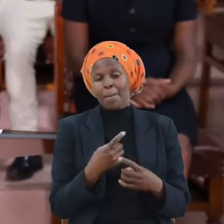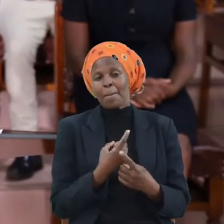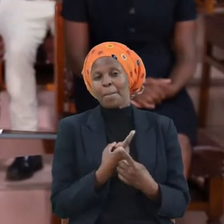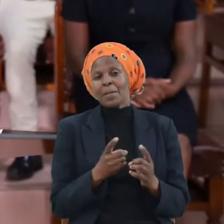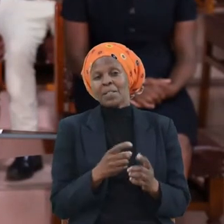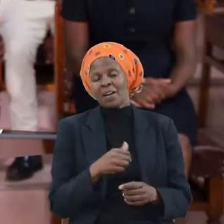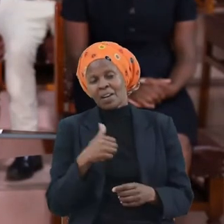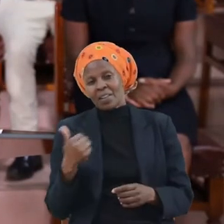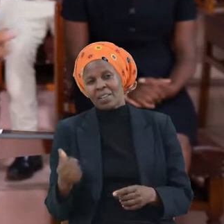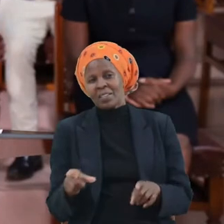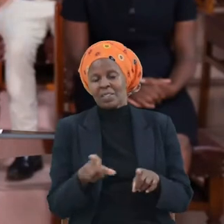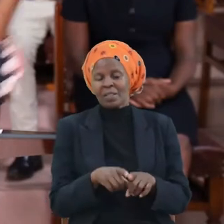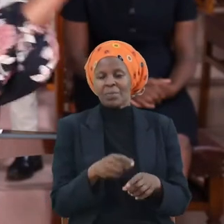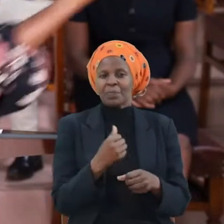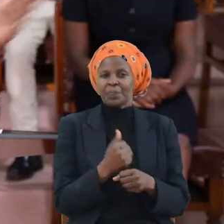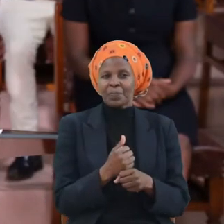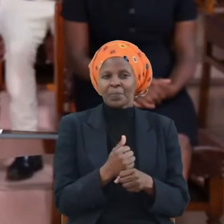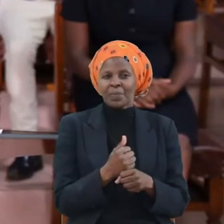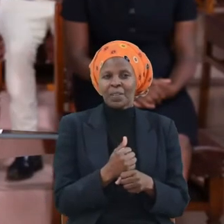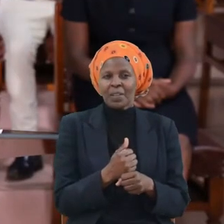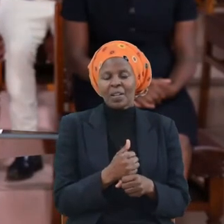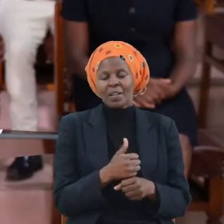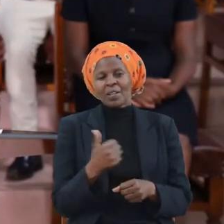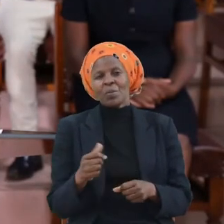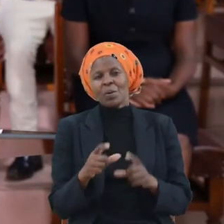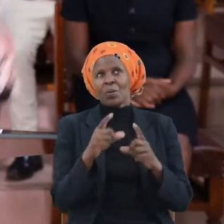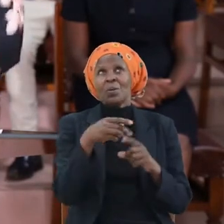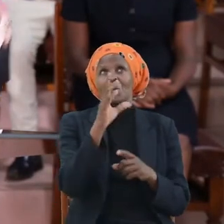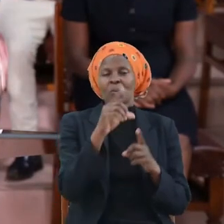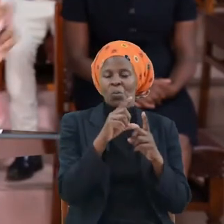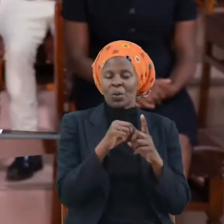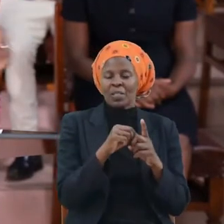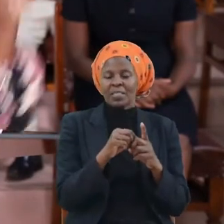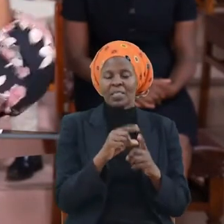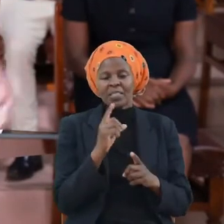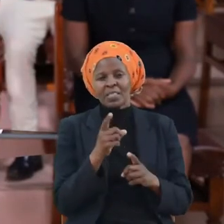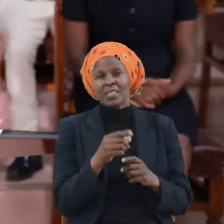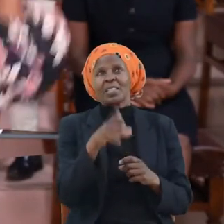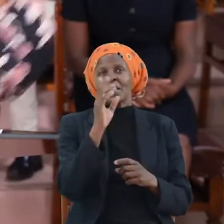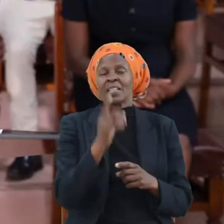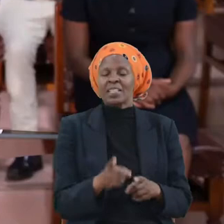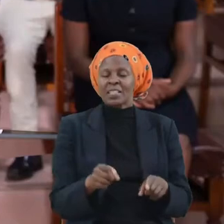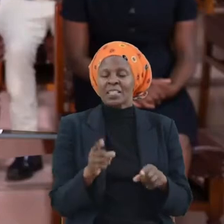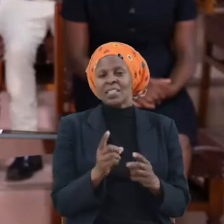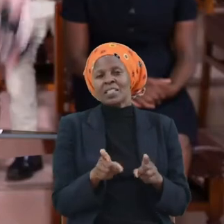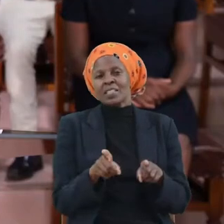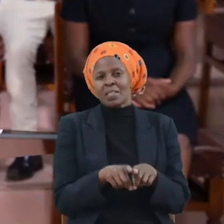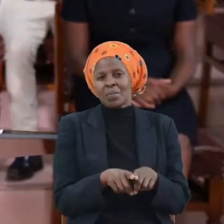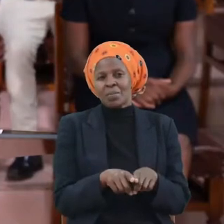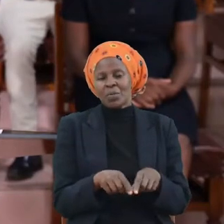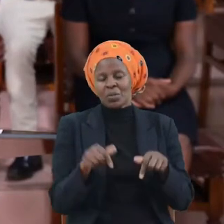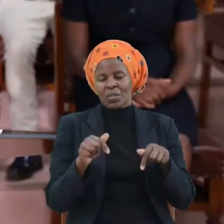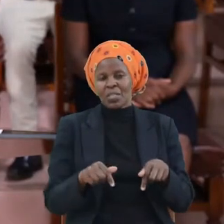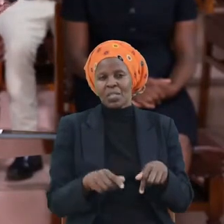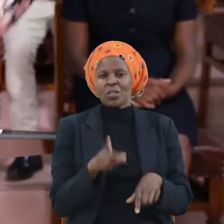Then we know that our God who serve, in the book of Hebrews 13:18, he is the same yesterday, today, and forever. And if he